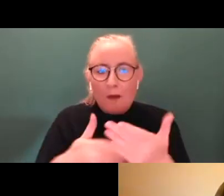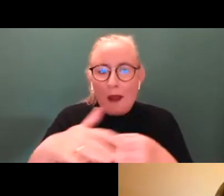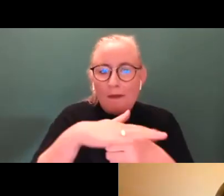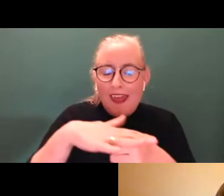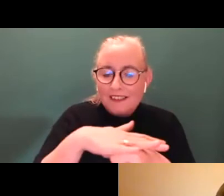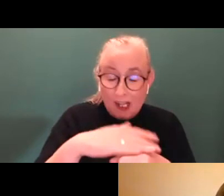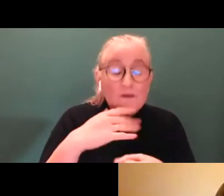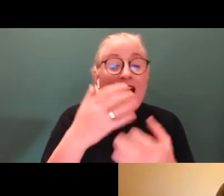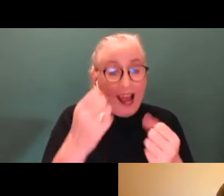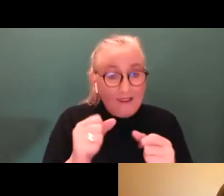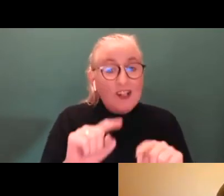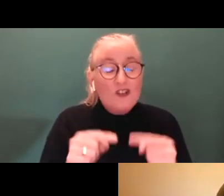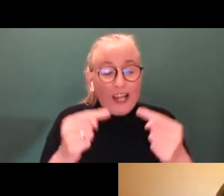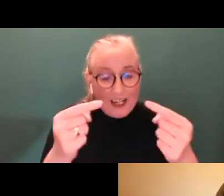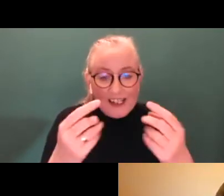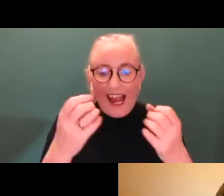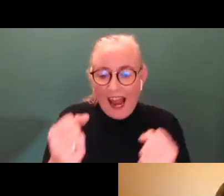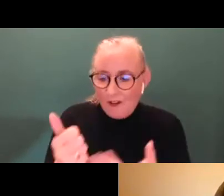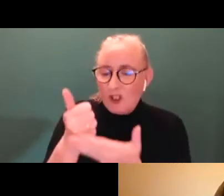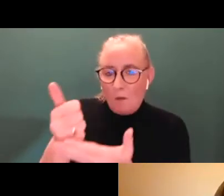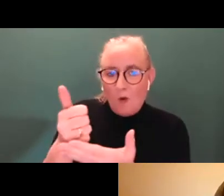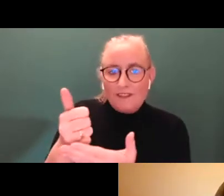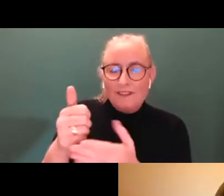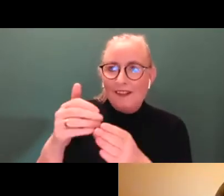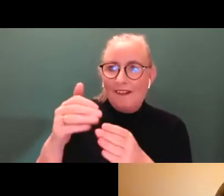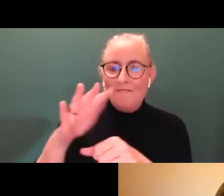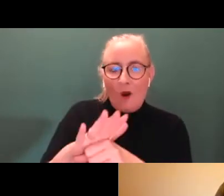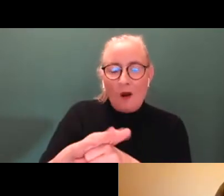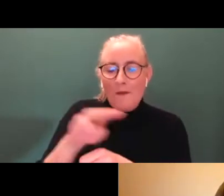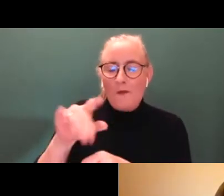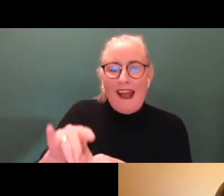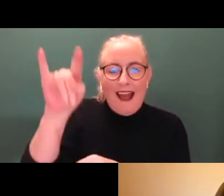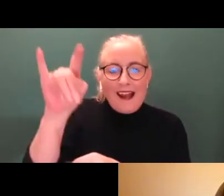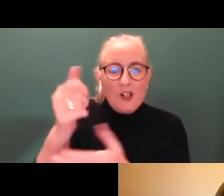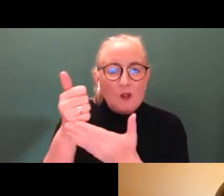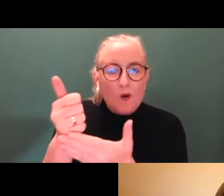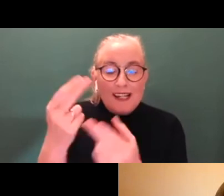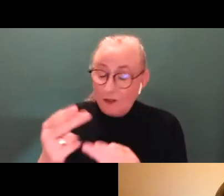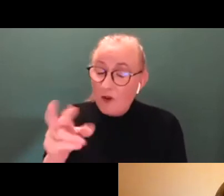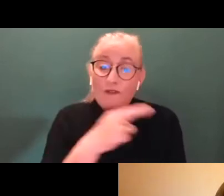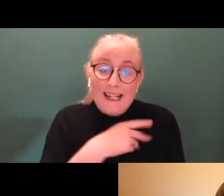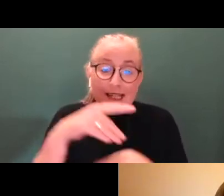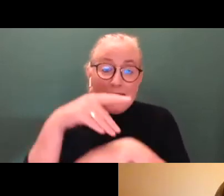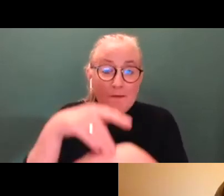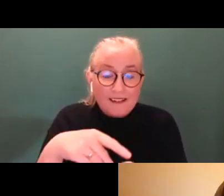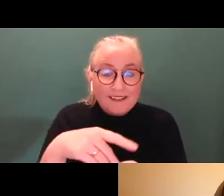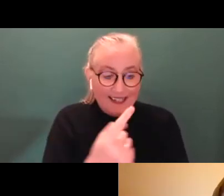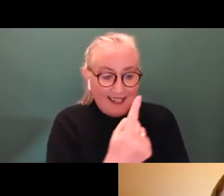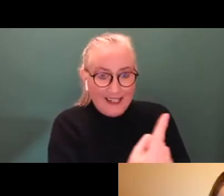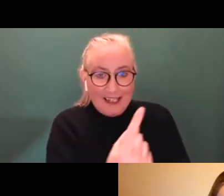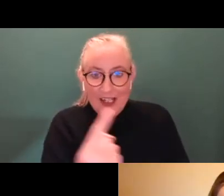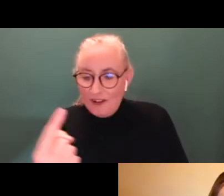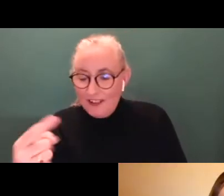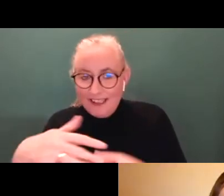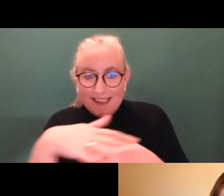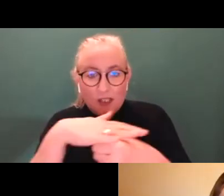been a challenge, and they have supported people with very high support needs. So it very much depended on setting to setting. And I think